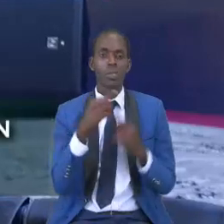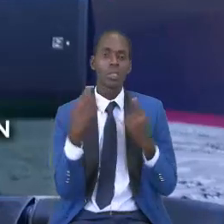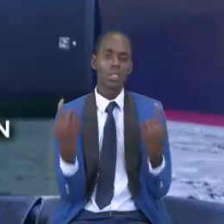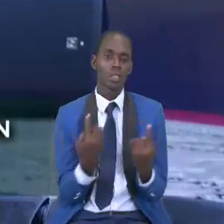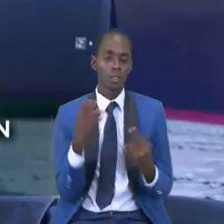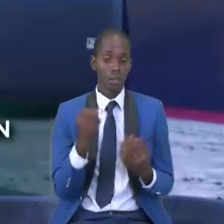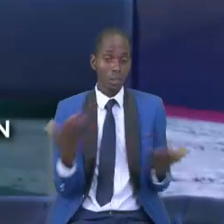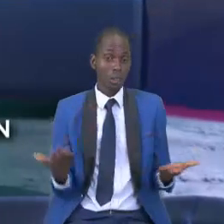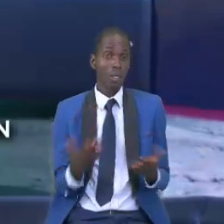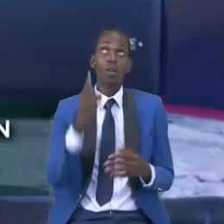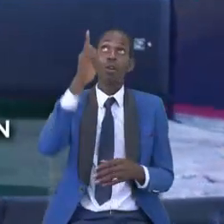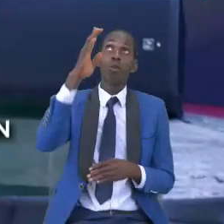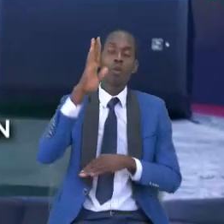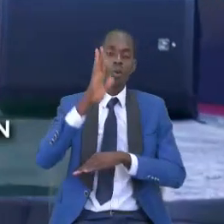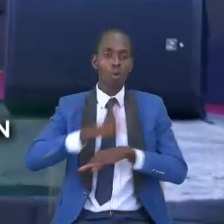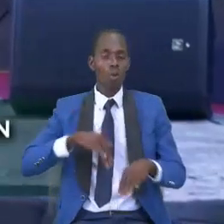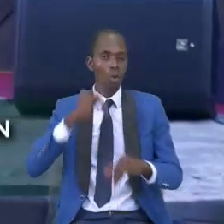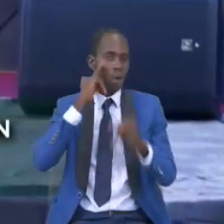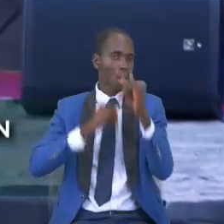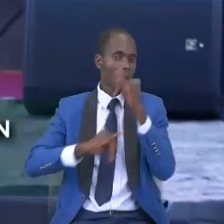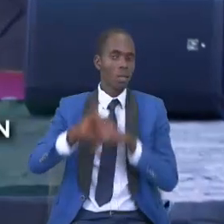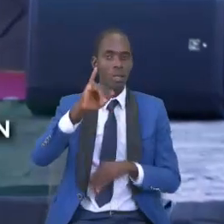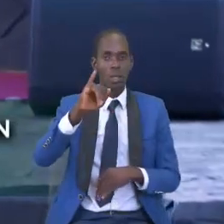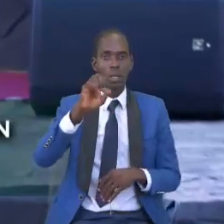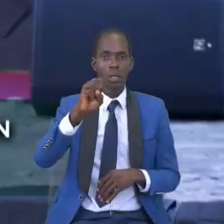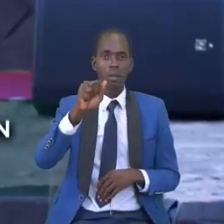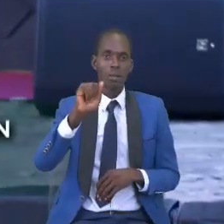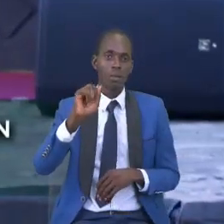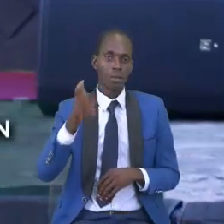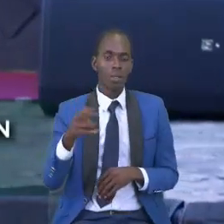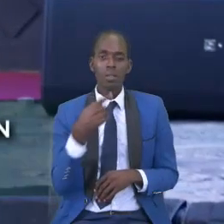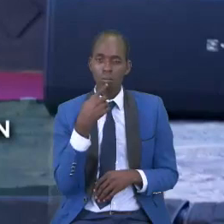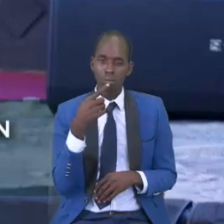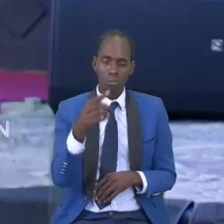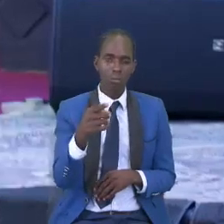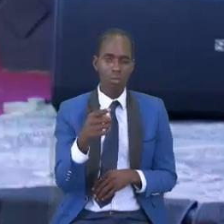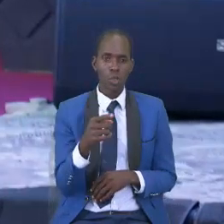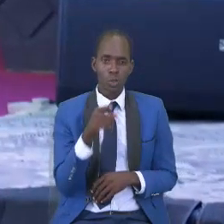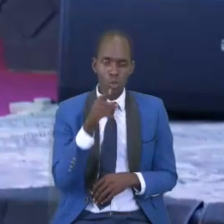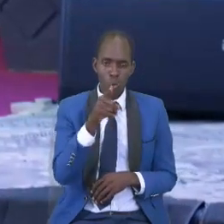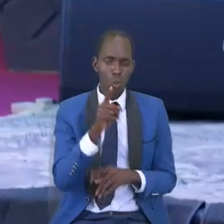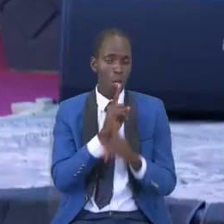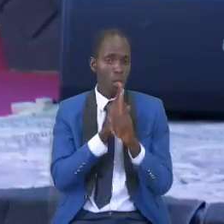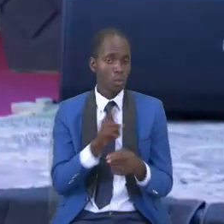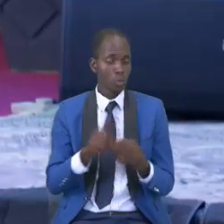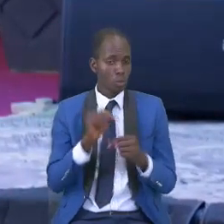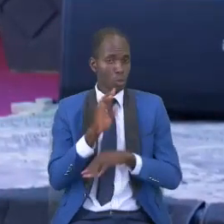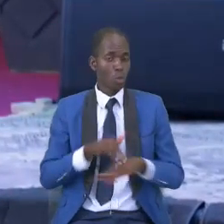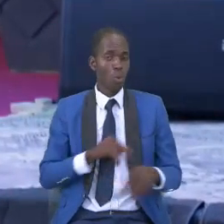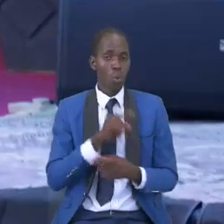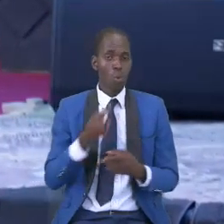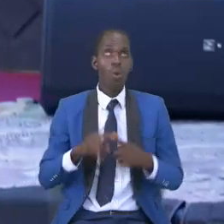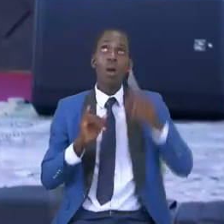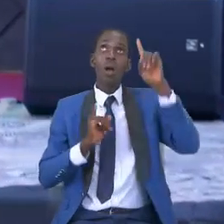God called Isaiah, and he told Isaiah, he said, you responded to the call when I said,